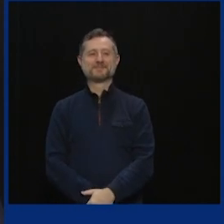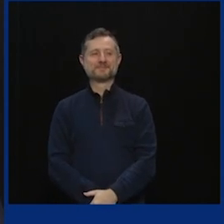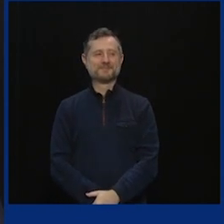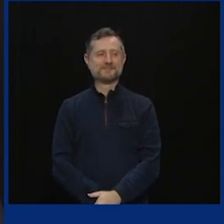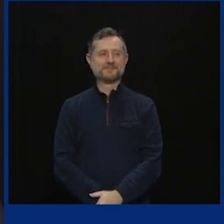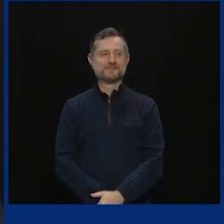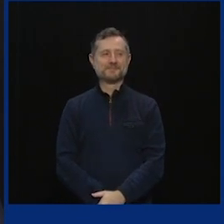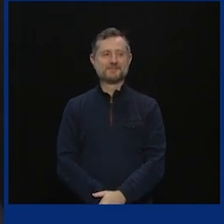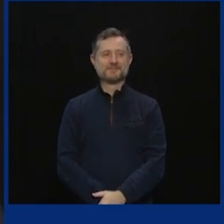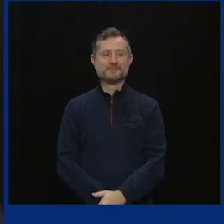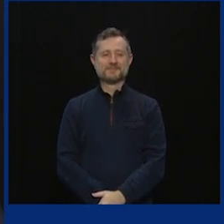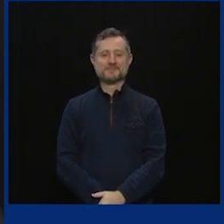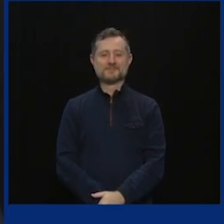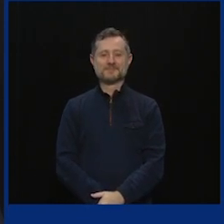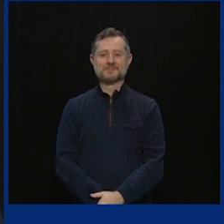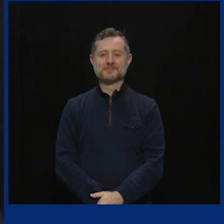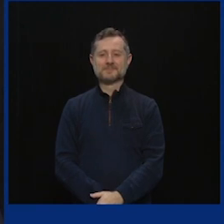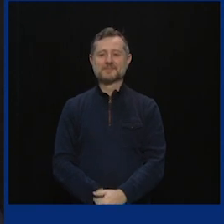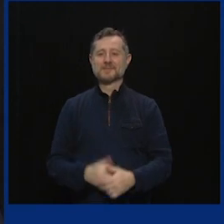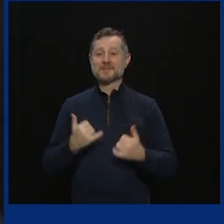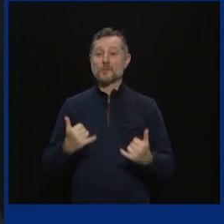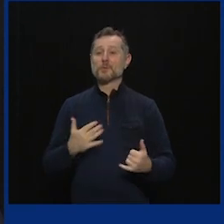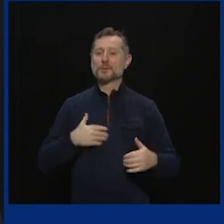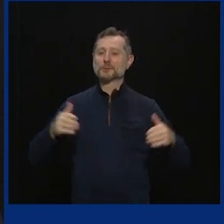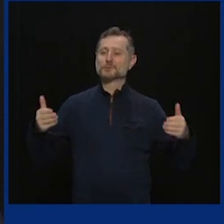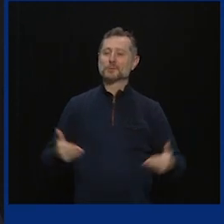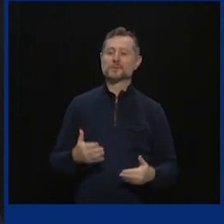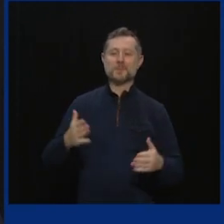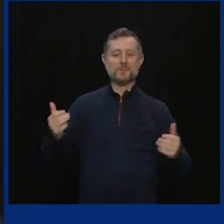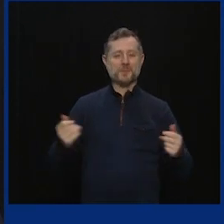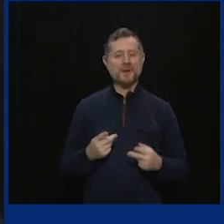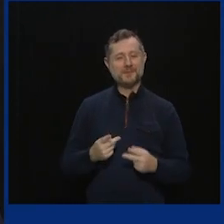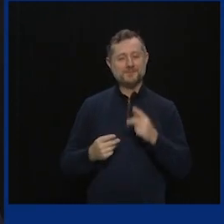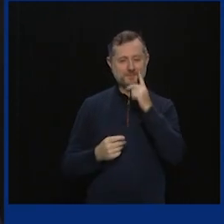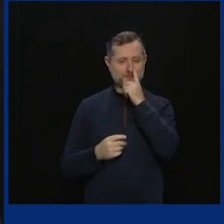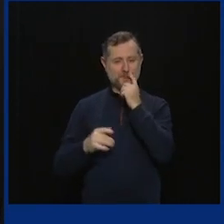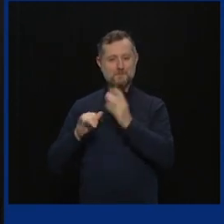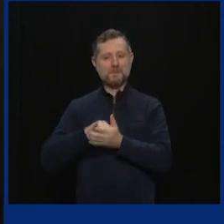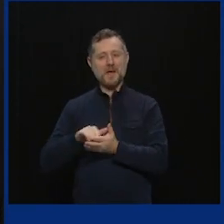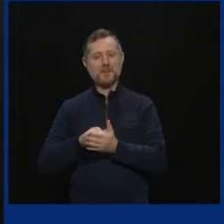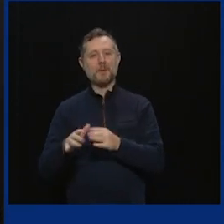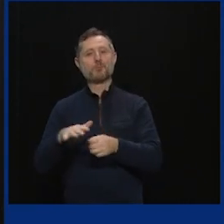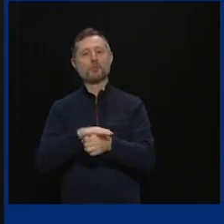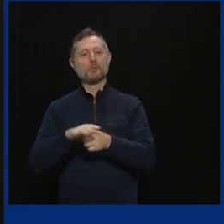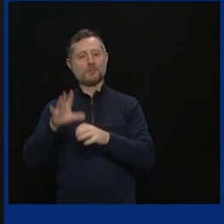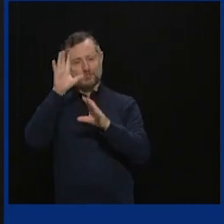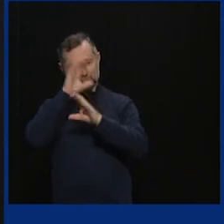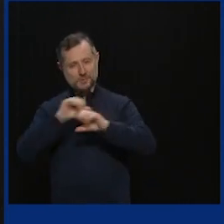Now please welcome back to the podium Manhattan Borough President Gail Brewer.